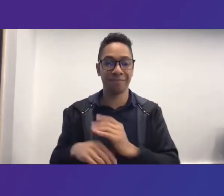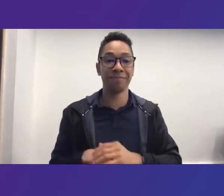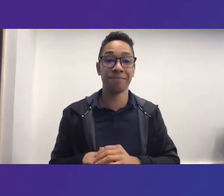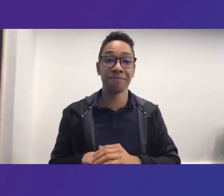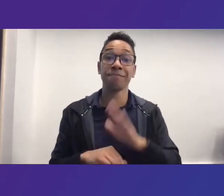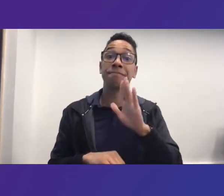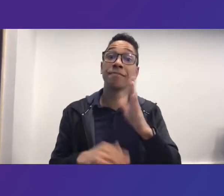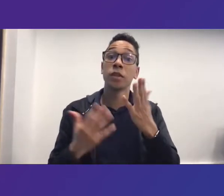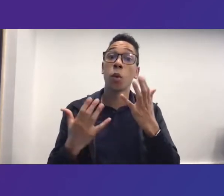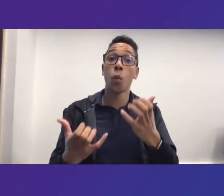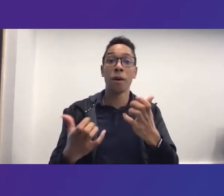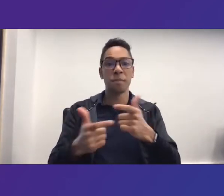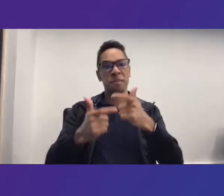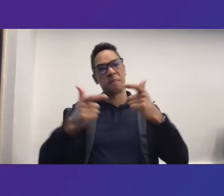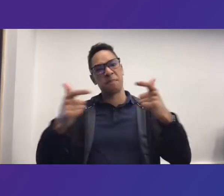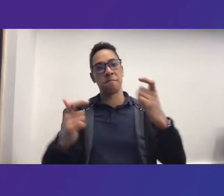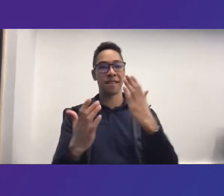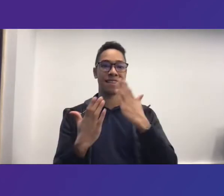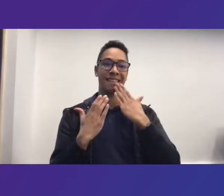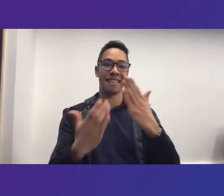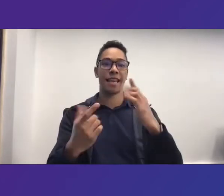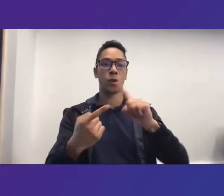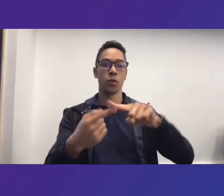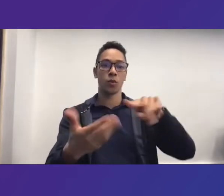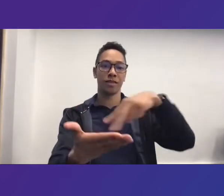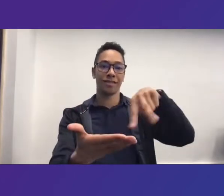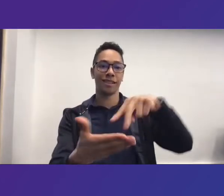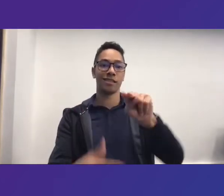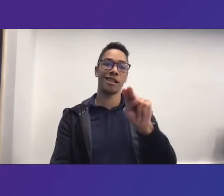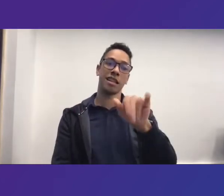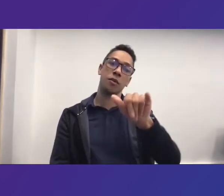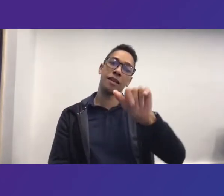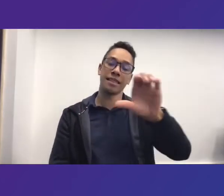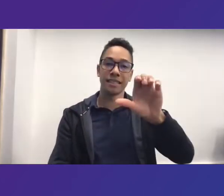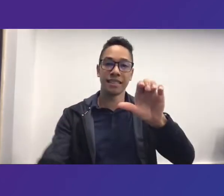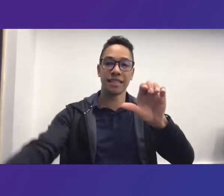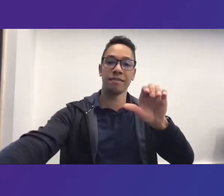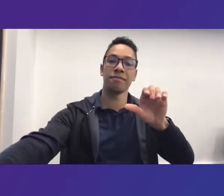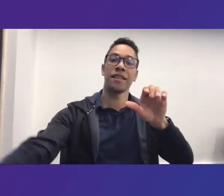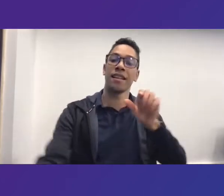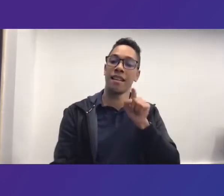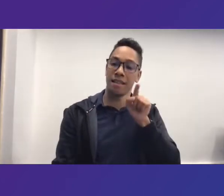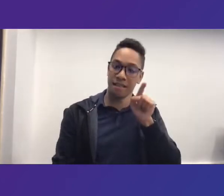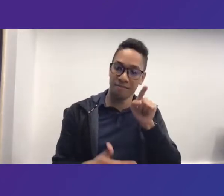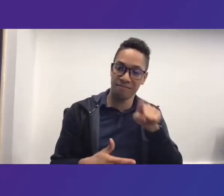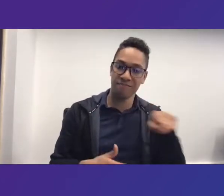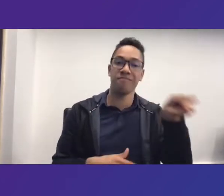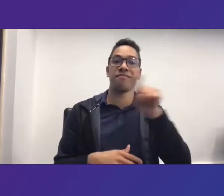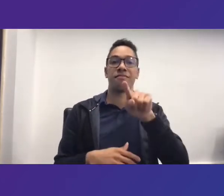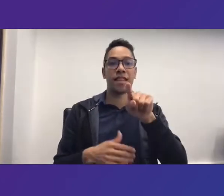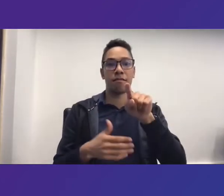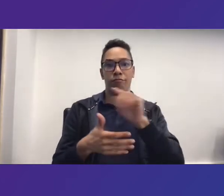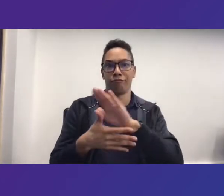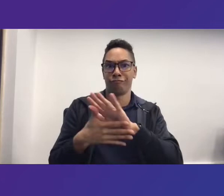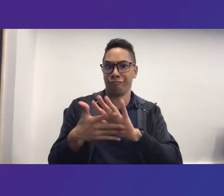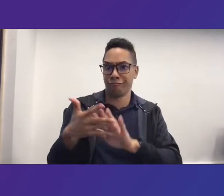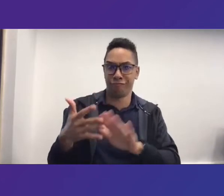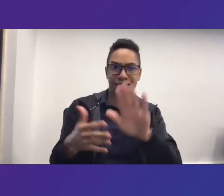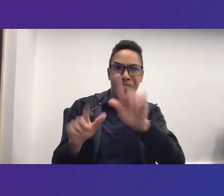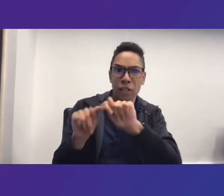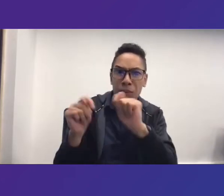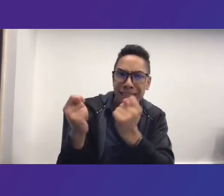a big thank you to Dance NYC, Izzy, Dow, Brinda Guha, Shani Jamila, and